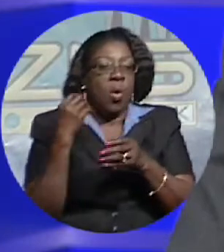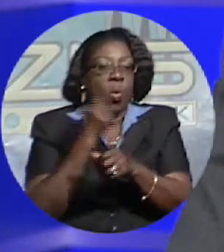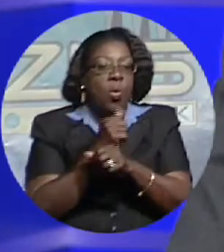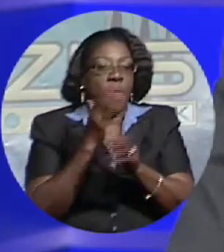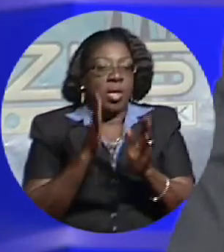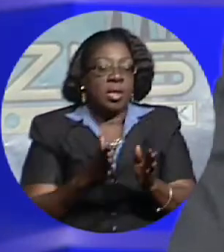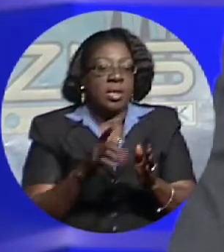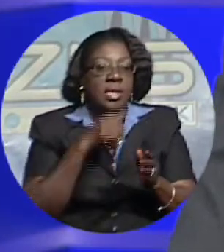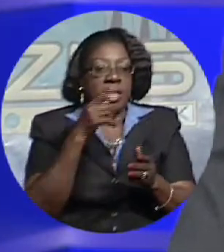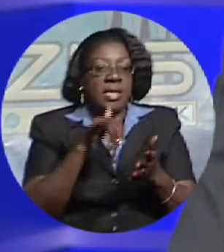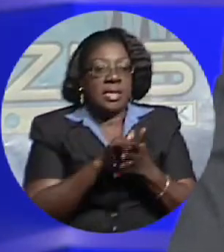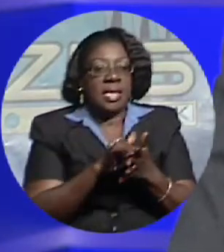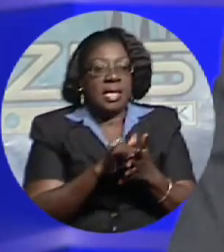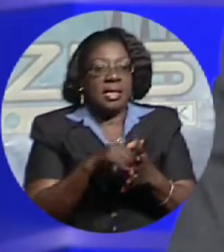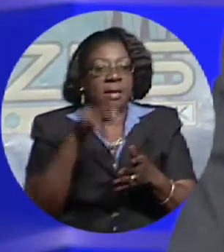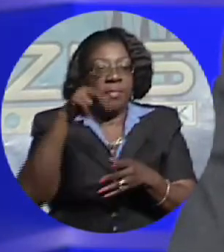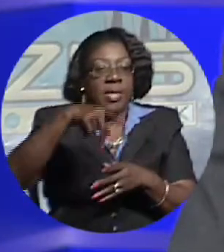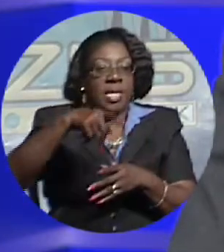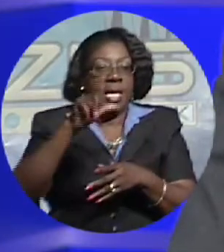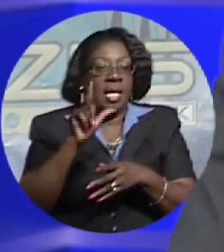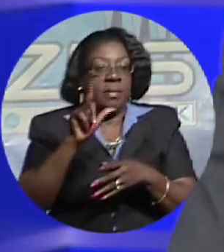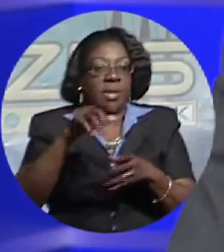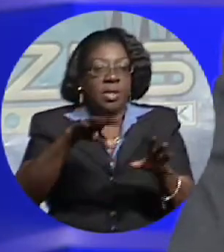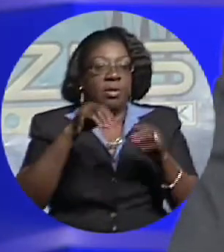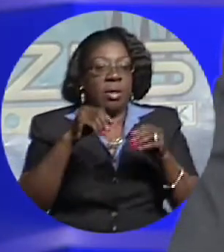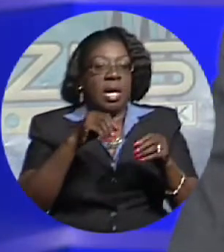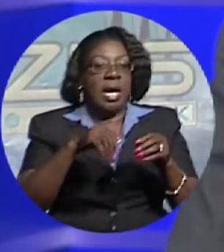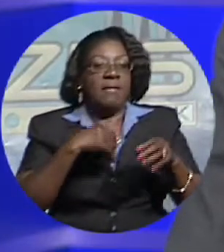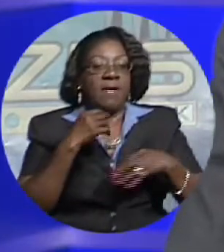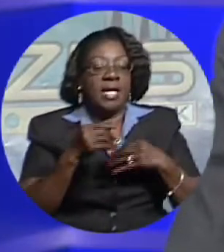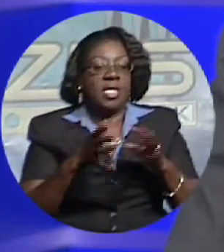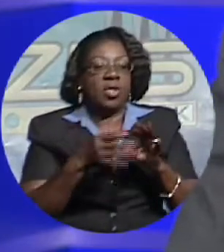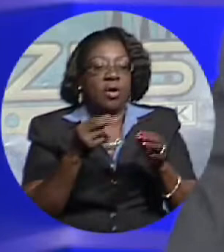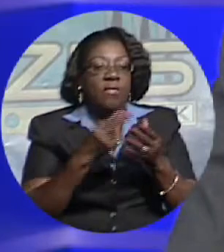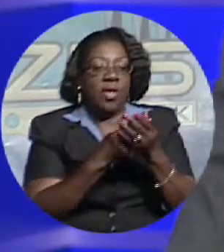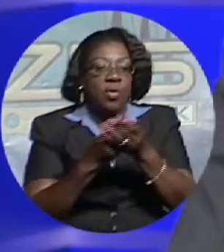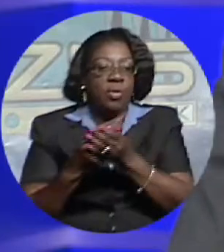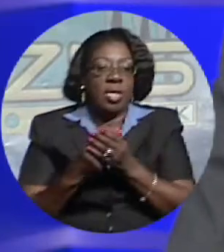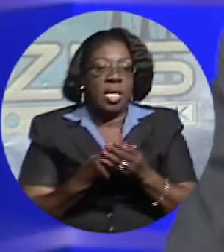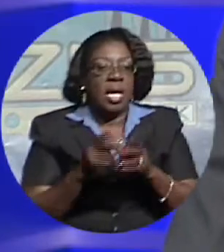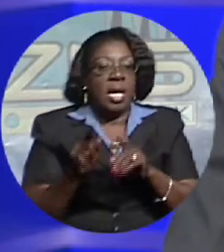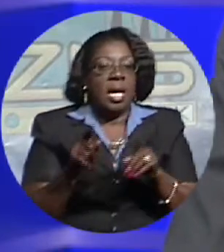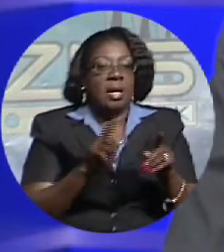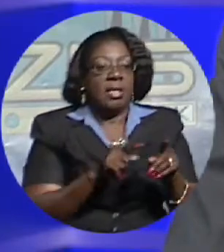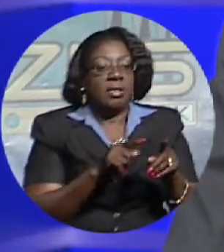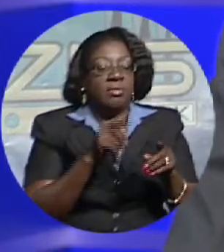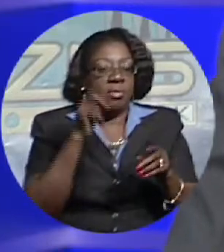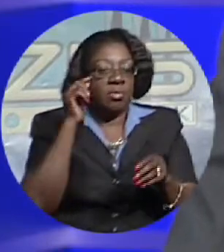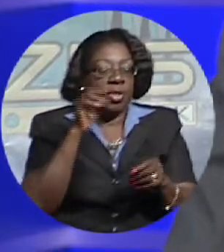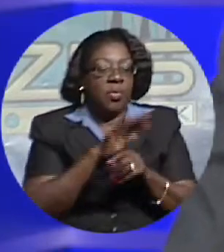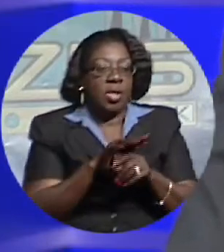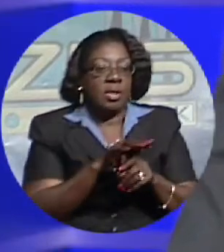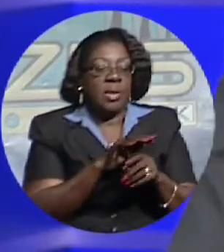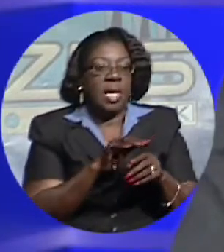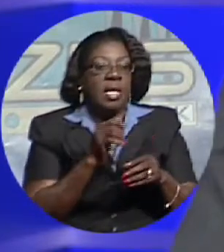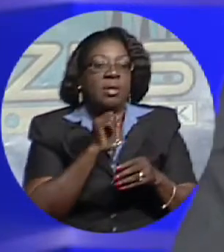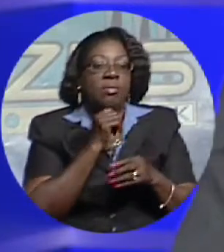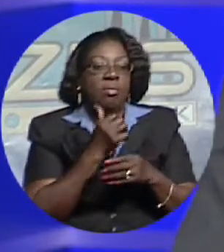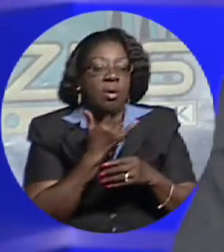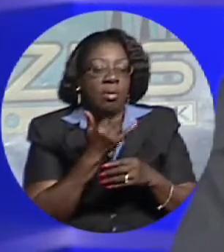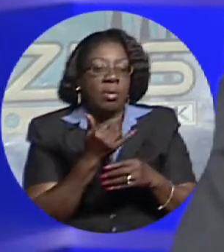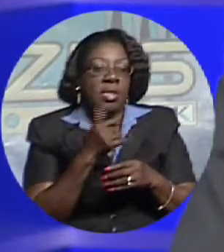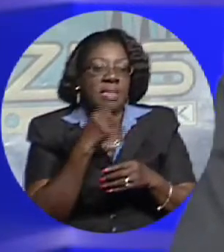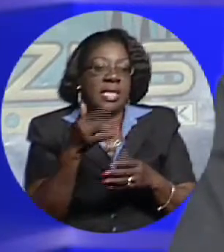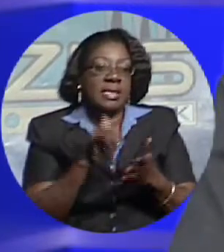Smith's comments that the PLP took advantage of unions as irresponsible and inaccurate. A Labor Ministry spokesman said